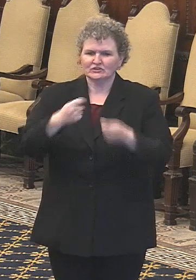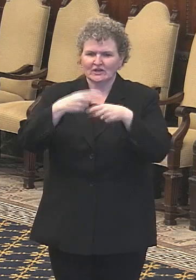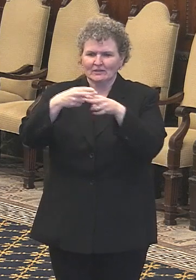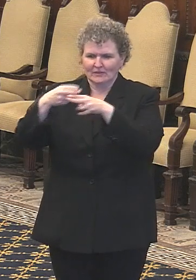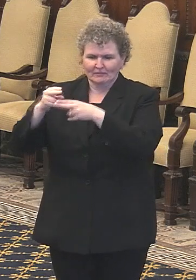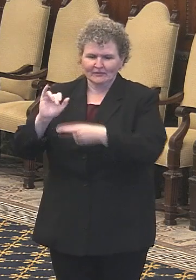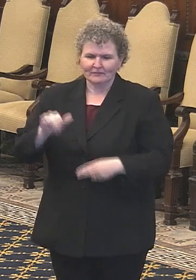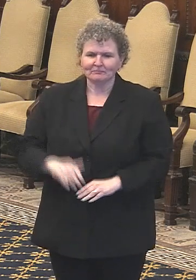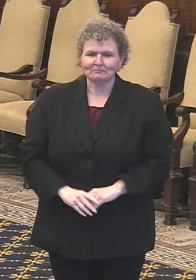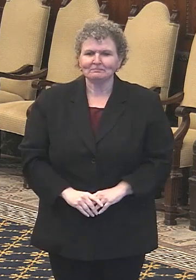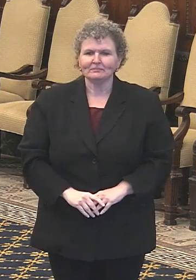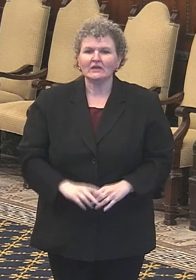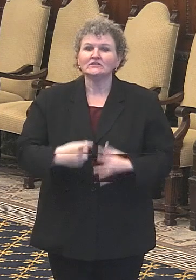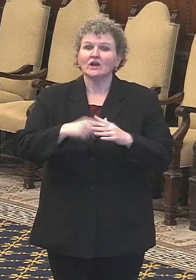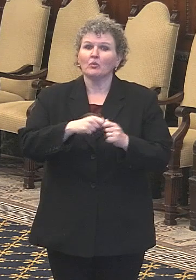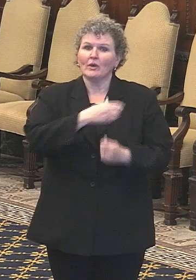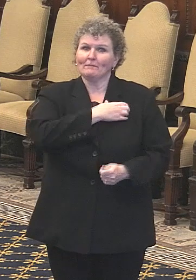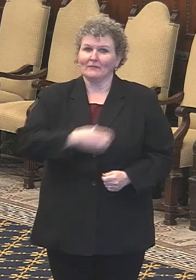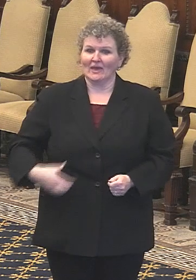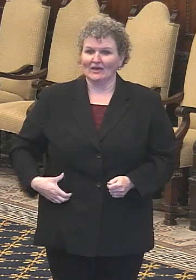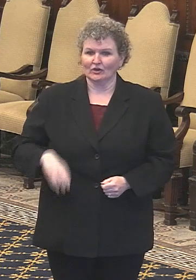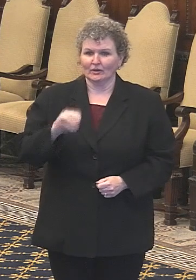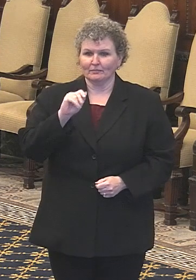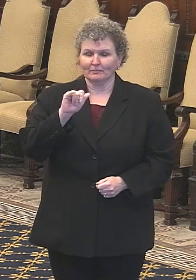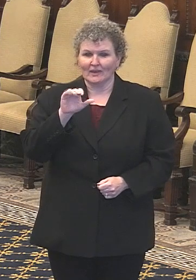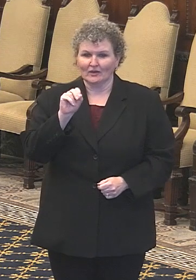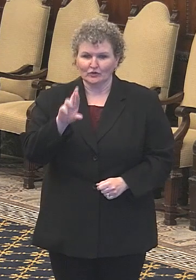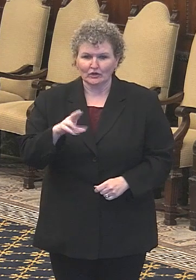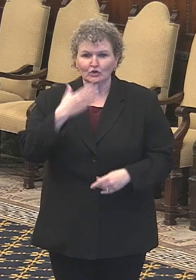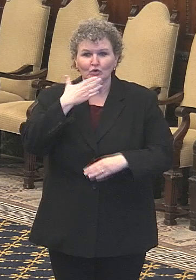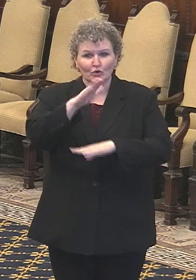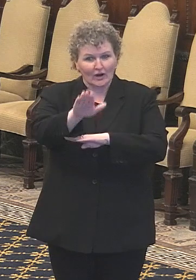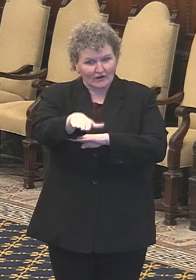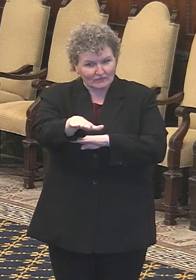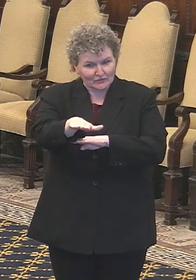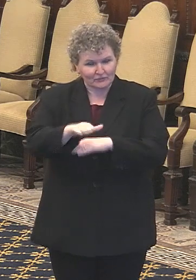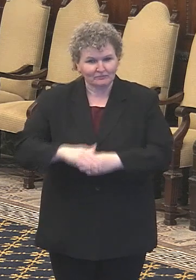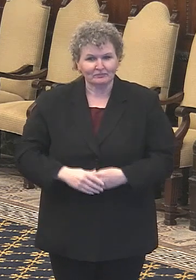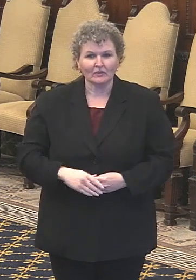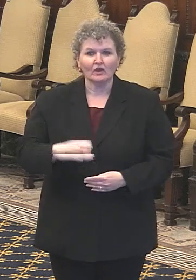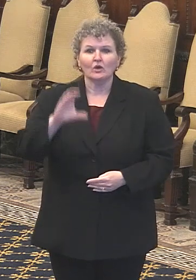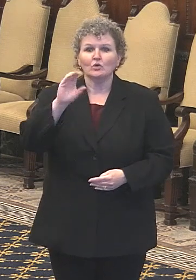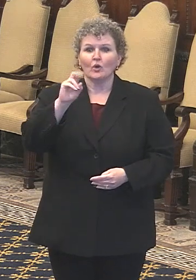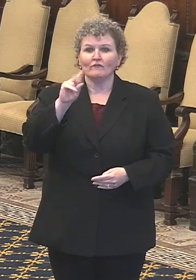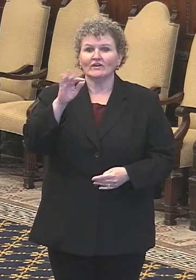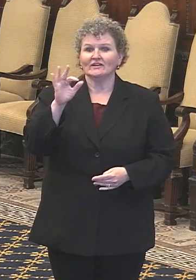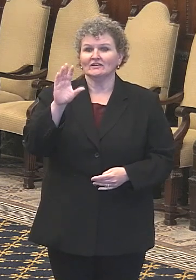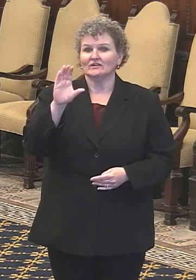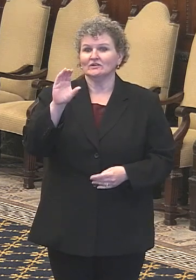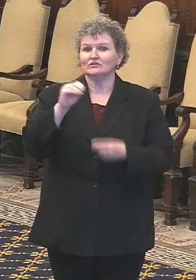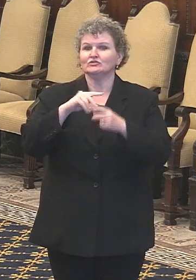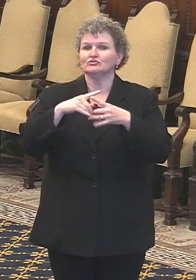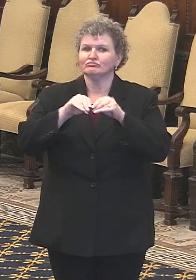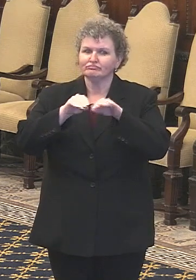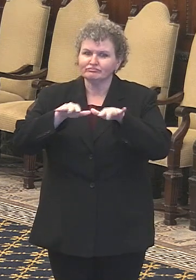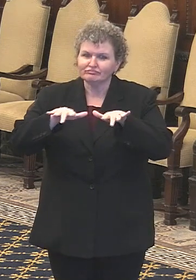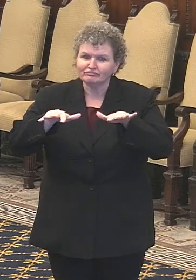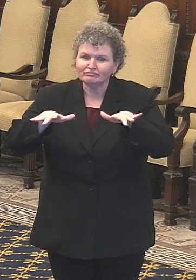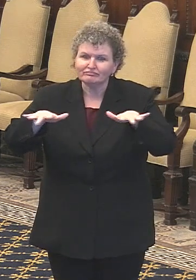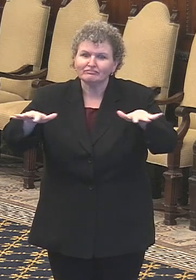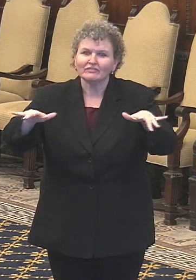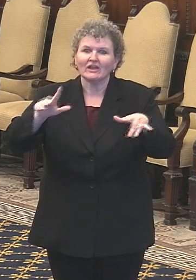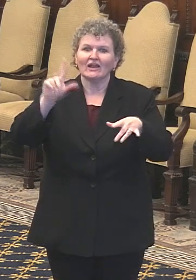Kenny. Good afternoon, everyone. As you know, the COVID surge facility at Temple University's Liacouras Center continues